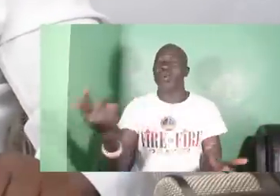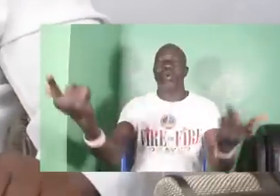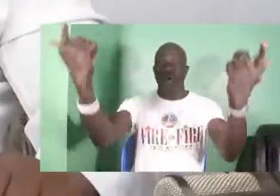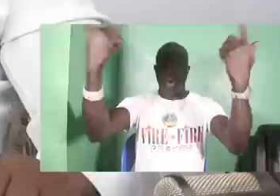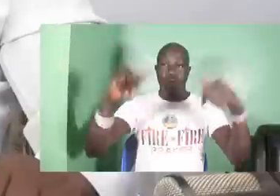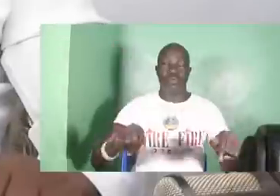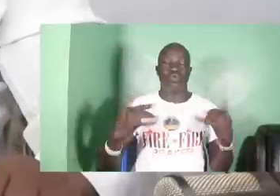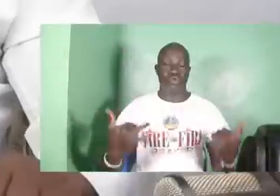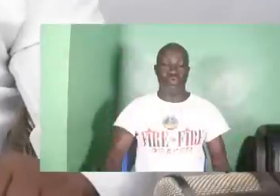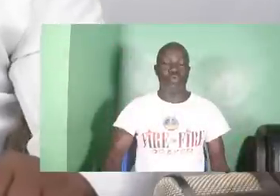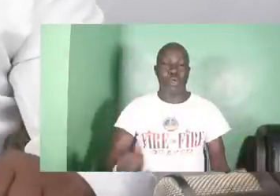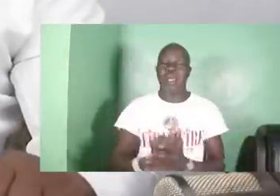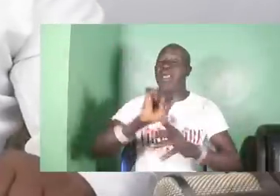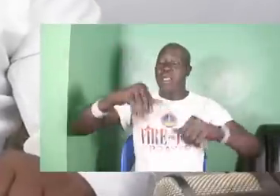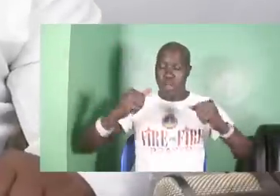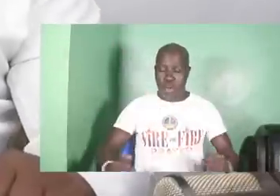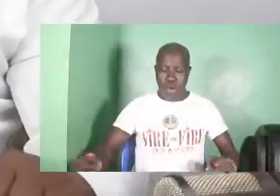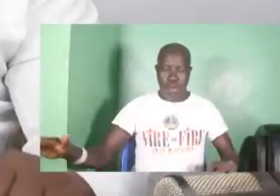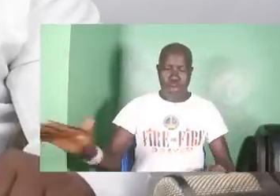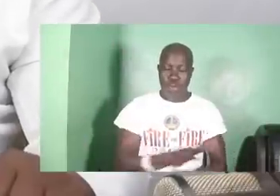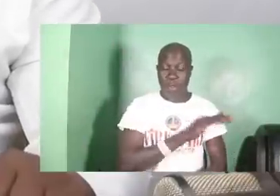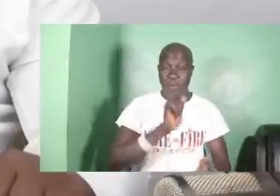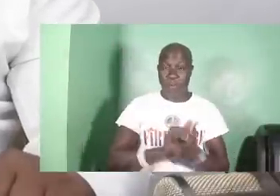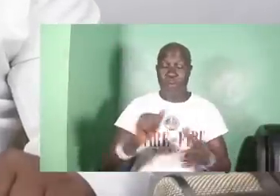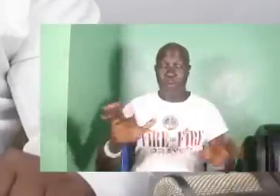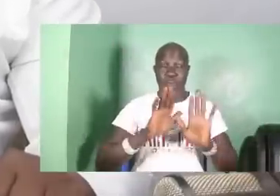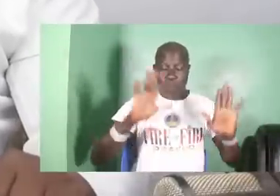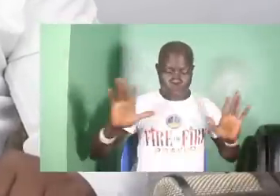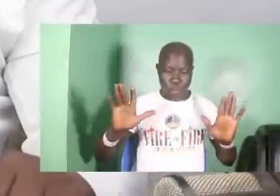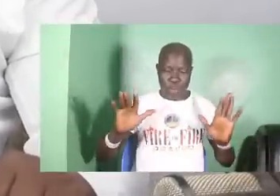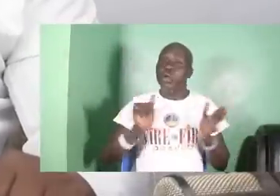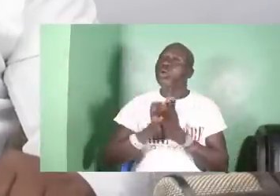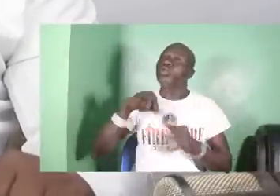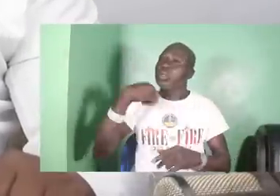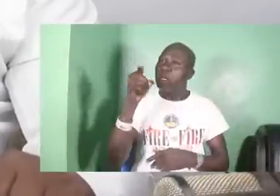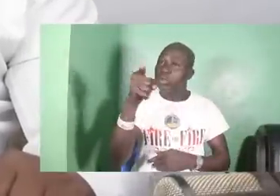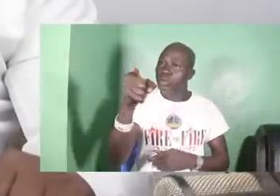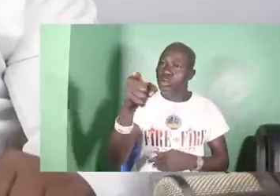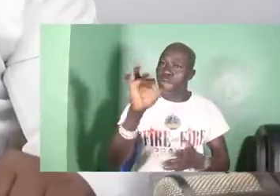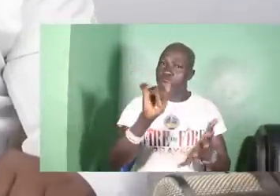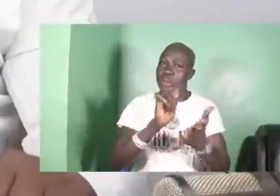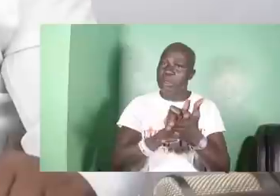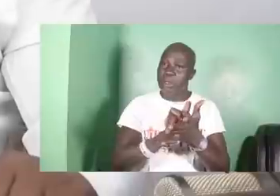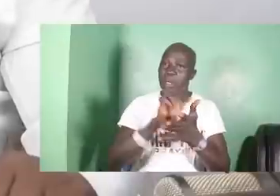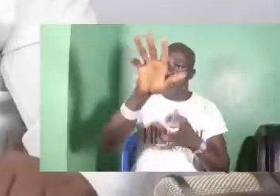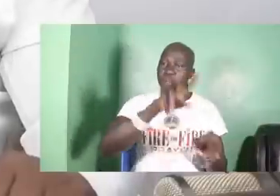has come total. And he has come with full force. To tell you